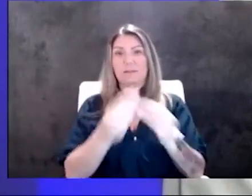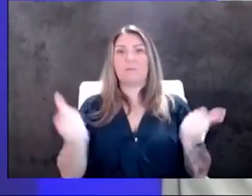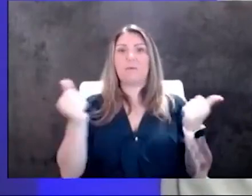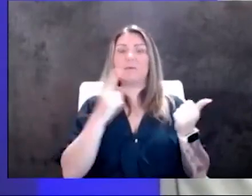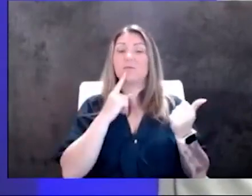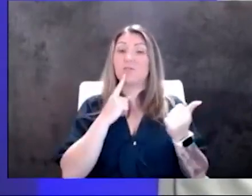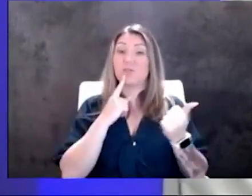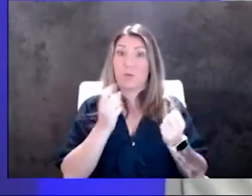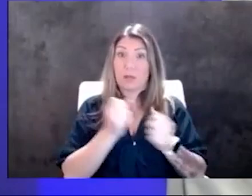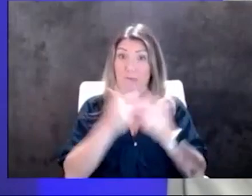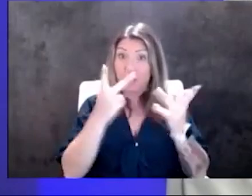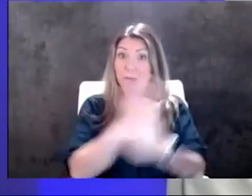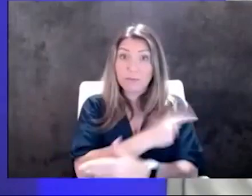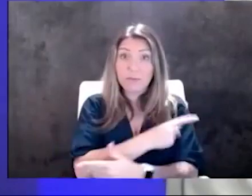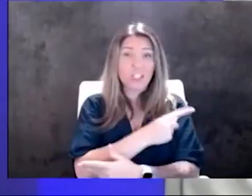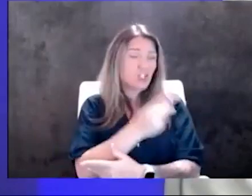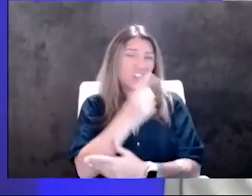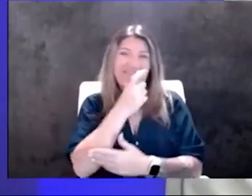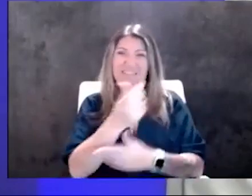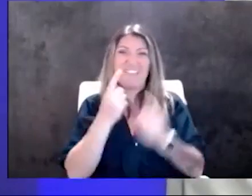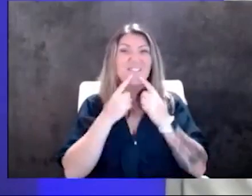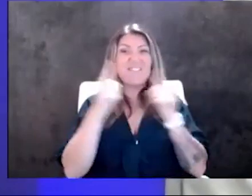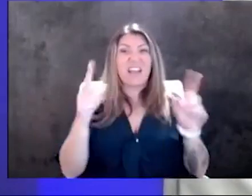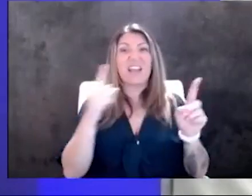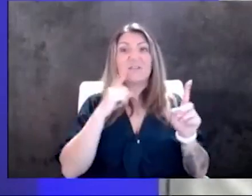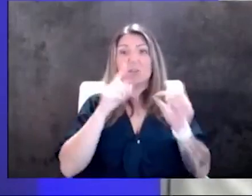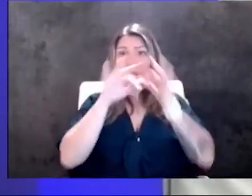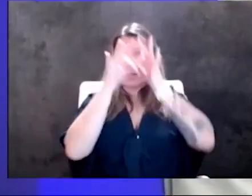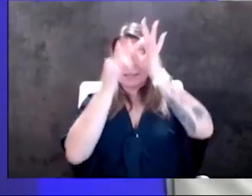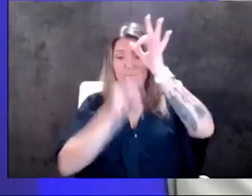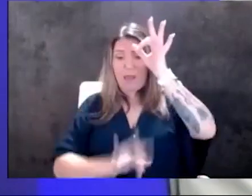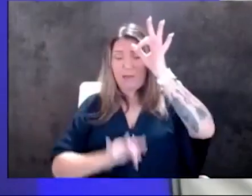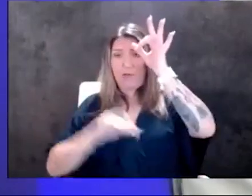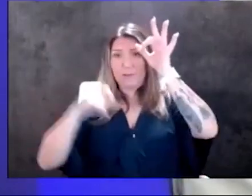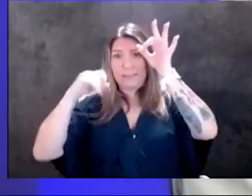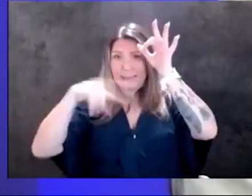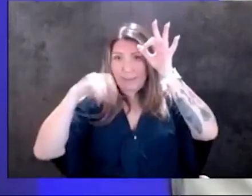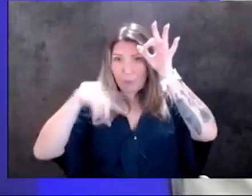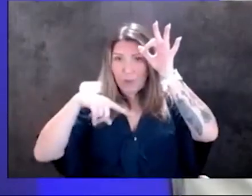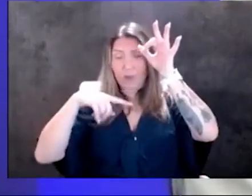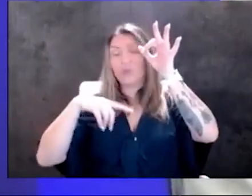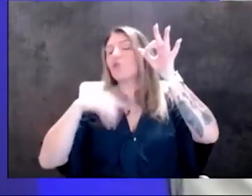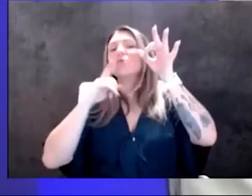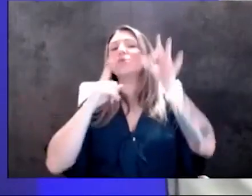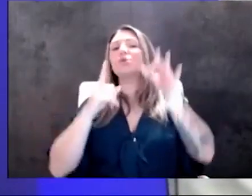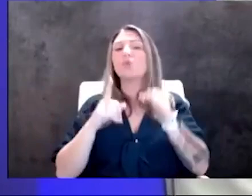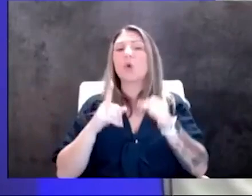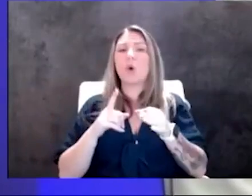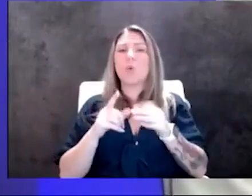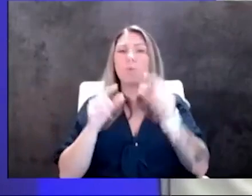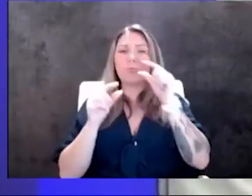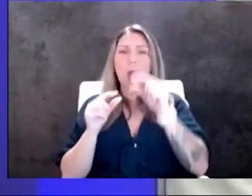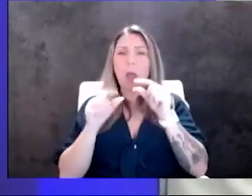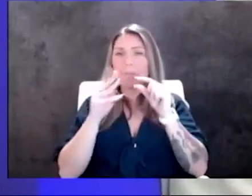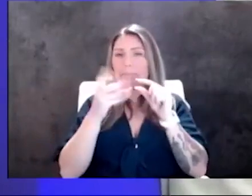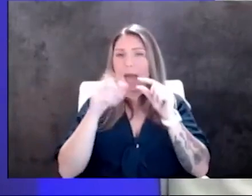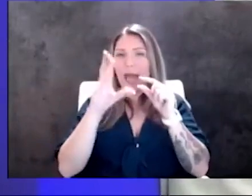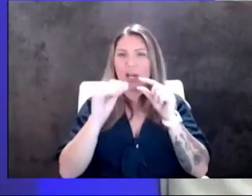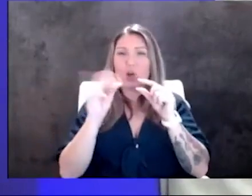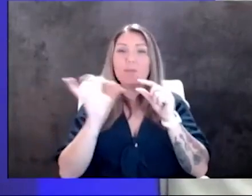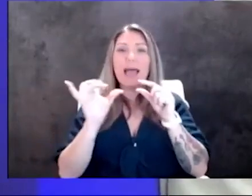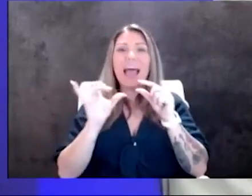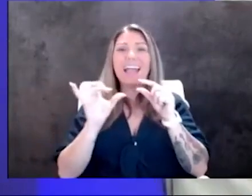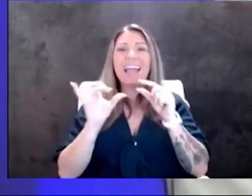So what we're looking at is this novel spinal cord stimulator. So again, implanting a small microelectrode, kind of like a pacemaker. We call it the pacemaker